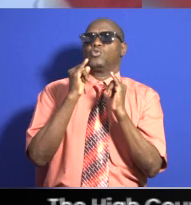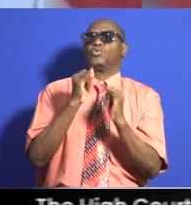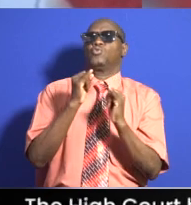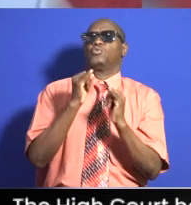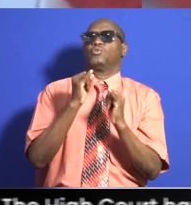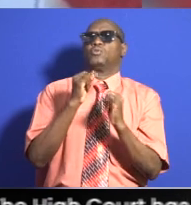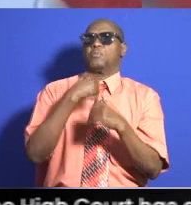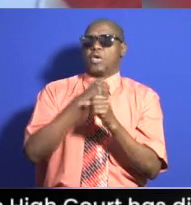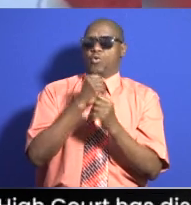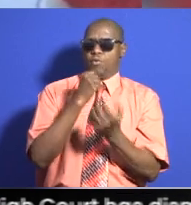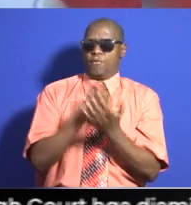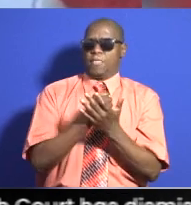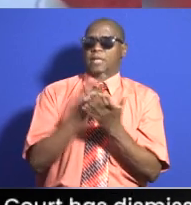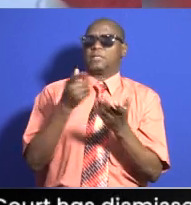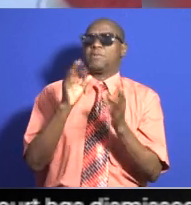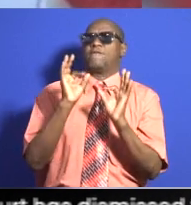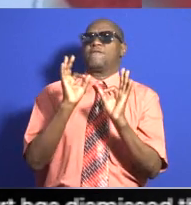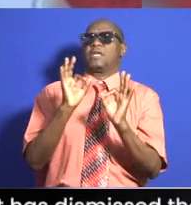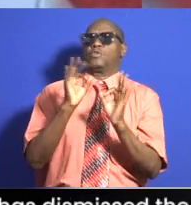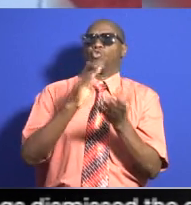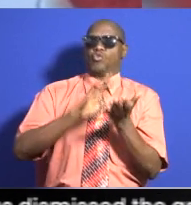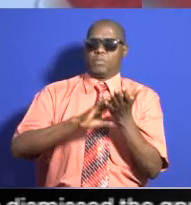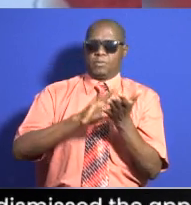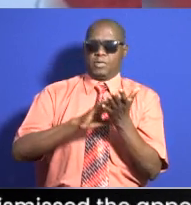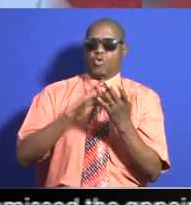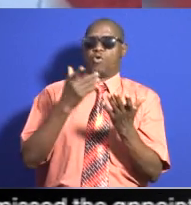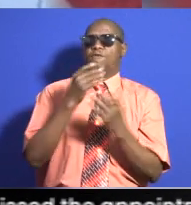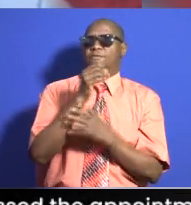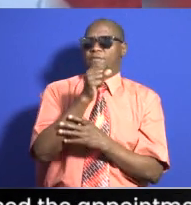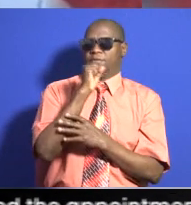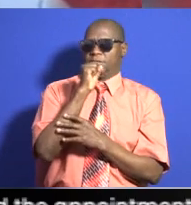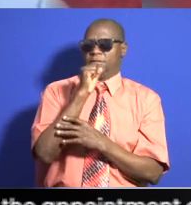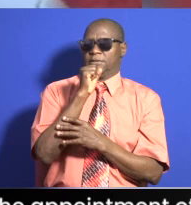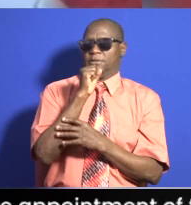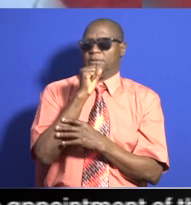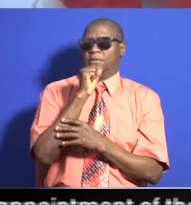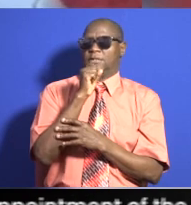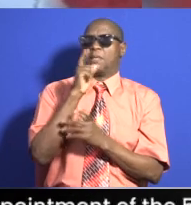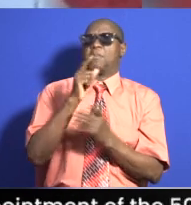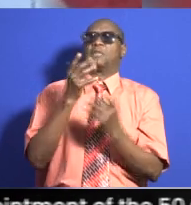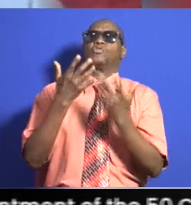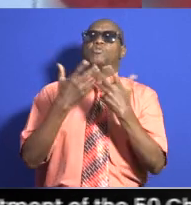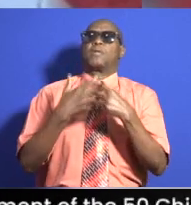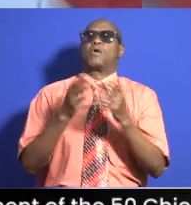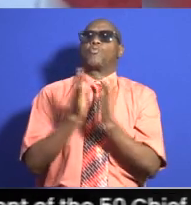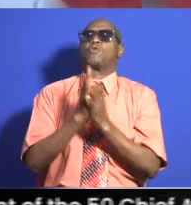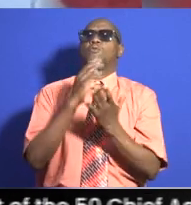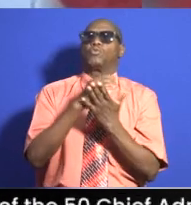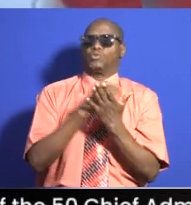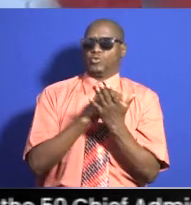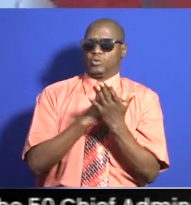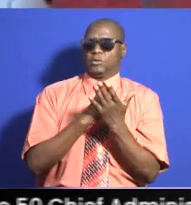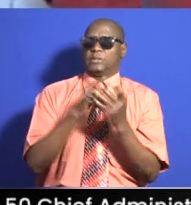office and fresh complement of 50 had to comply with the Constitution and